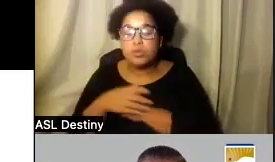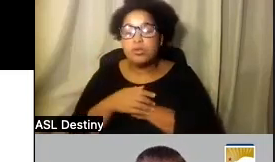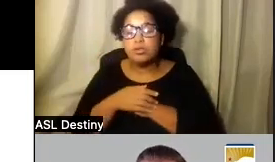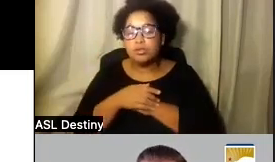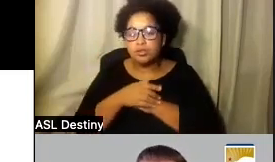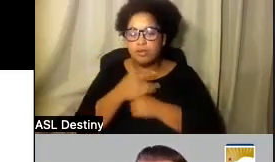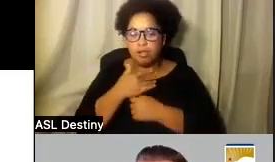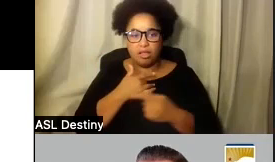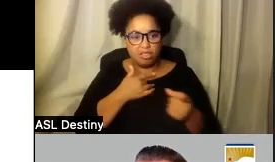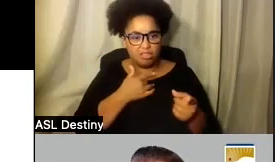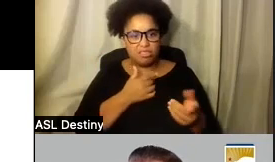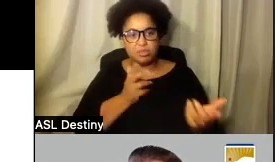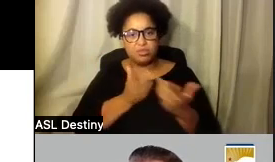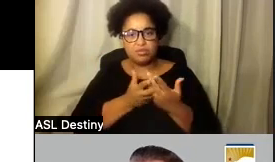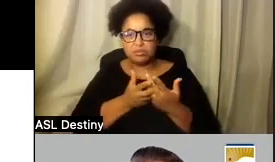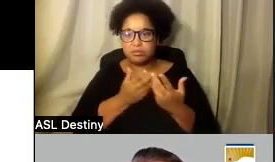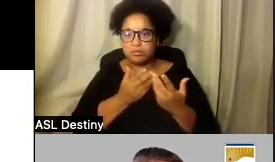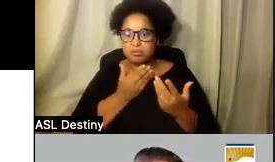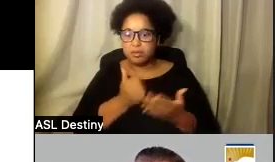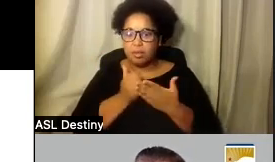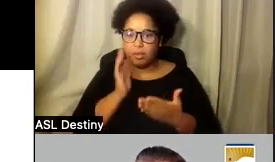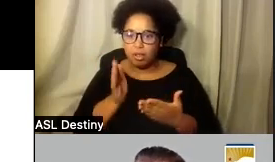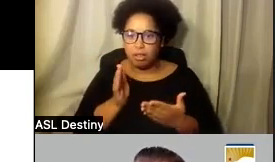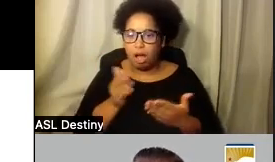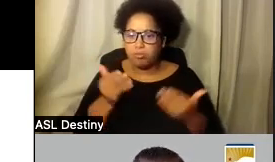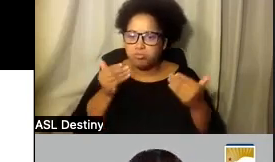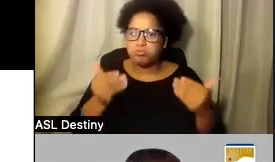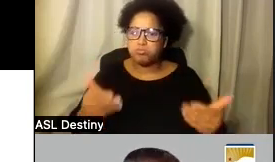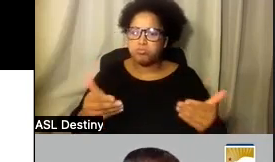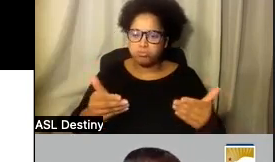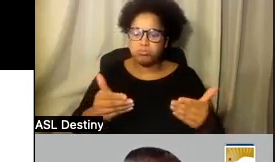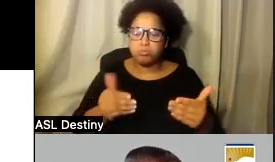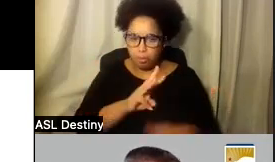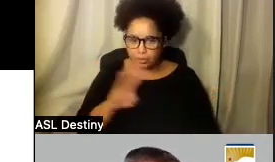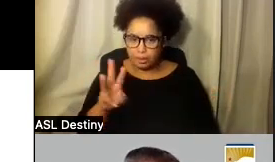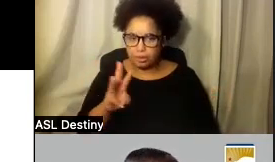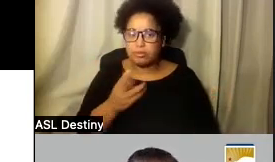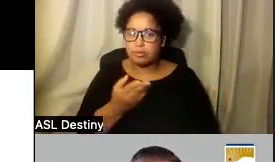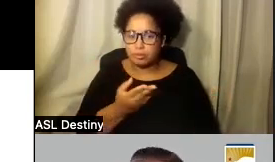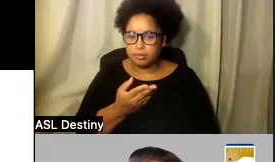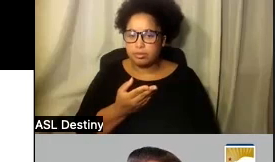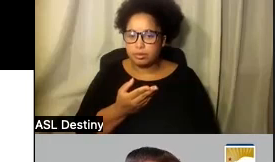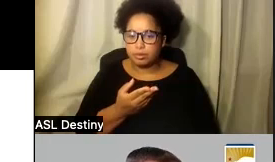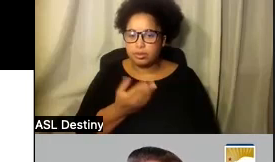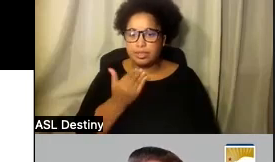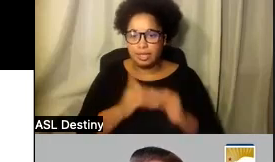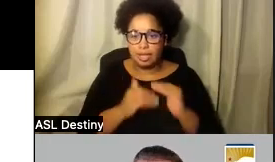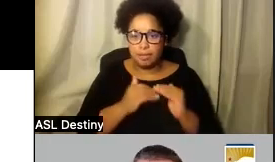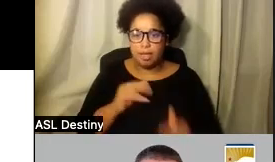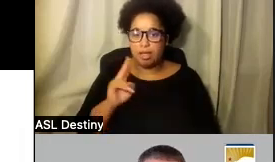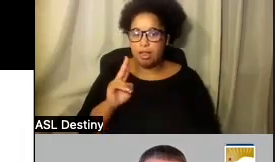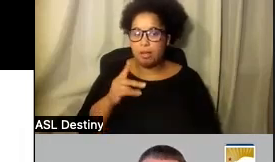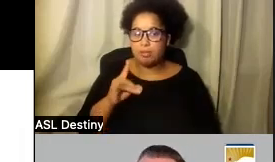and you think that it might be a good fit for this program, I would encourage you to go to the website, go to the email update section, click